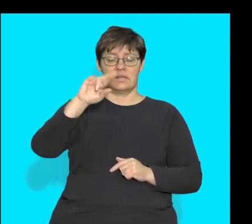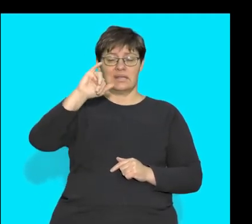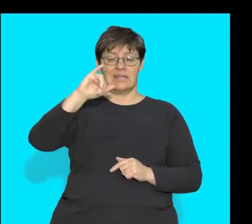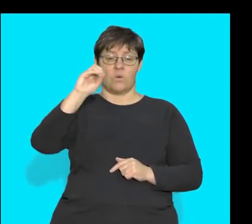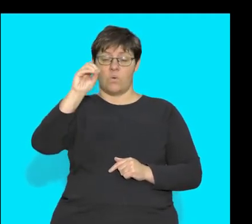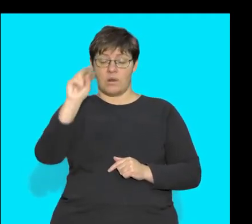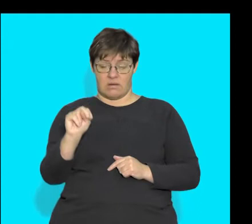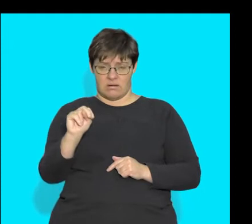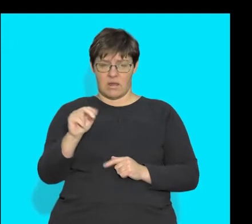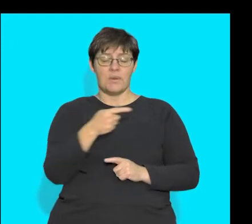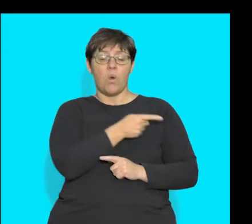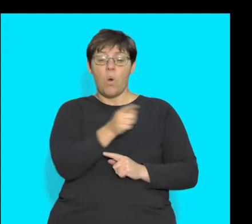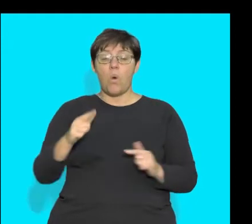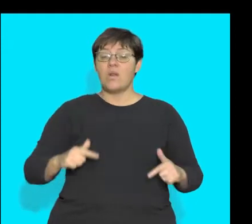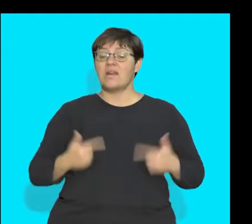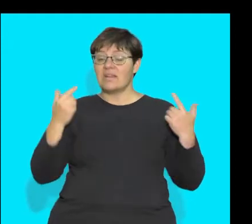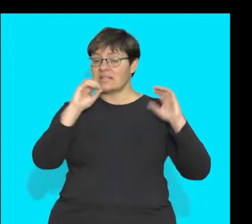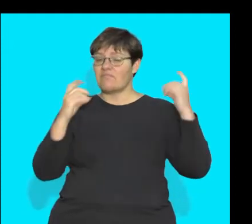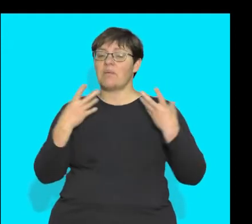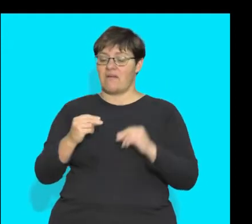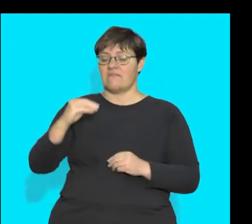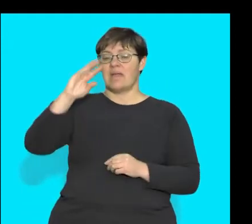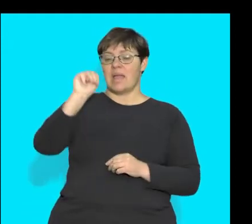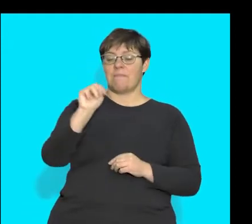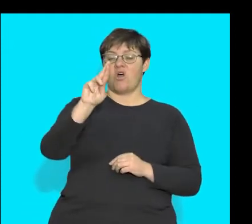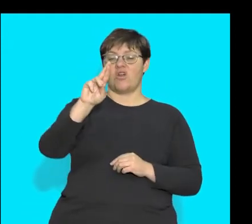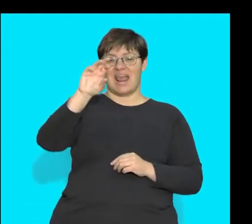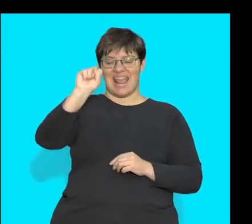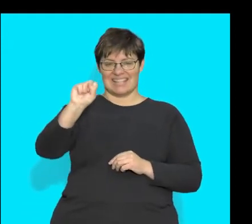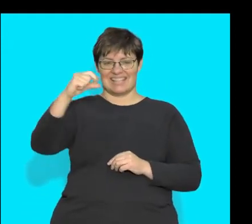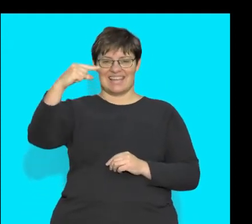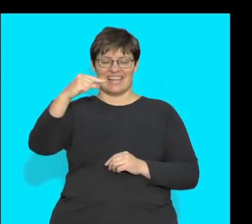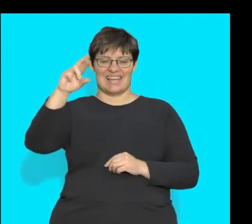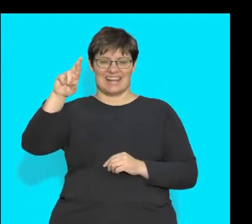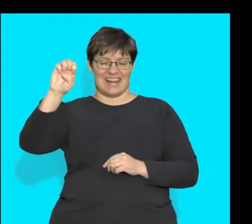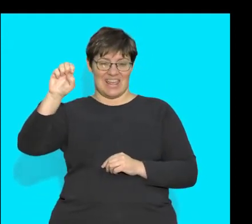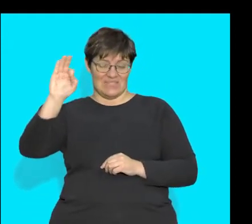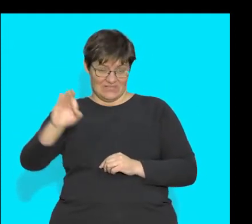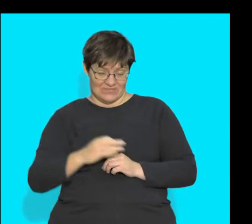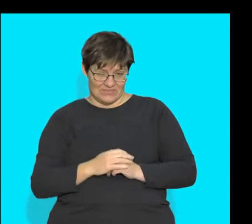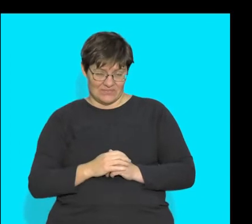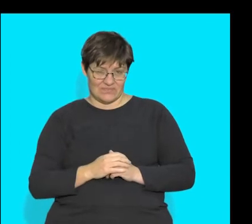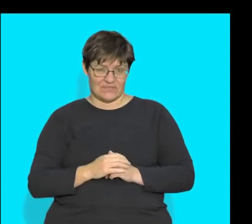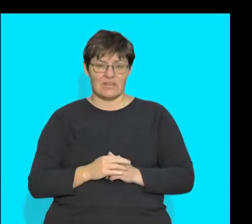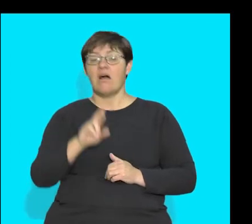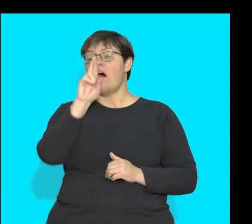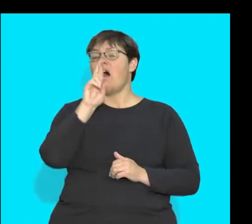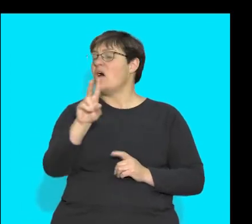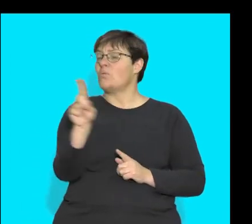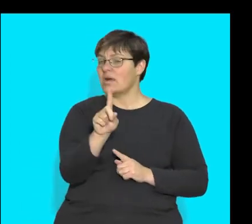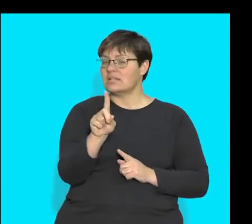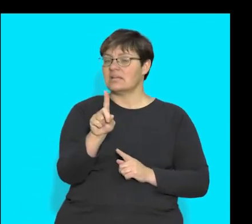living things need to be able to do, I'm going to do Mrs. Krief again on the board. Right, one of the R's